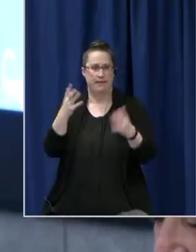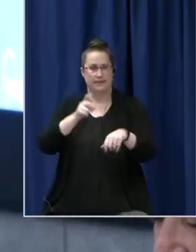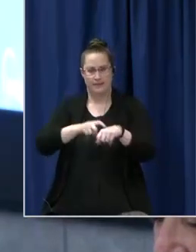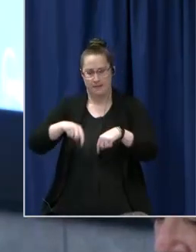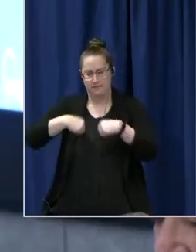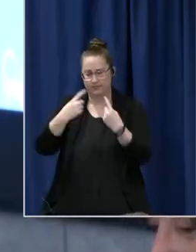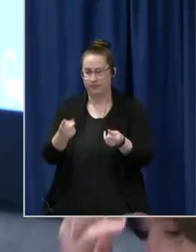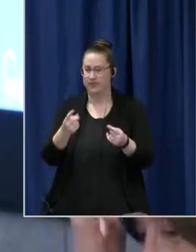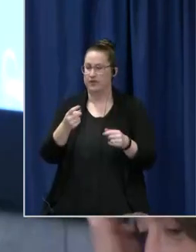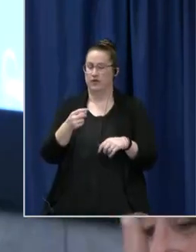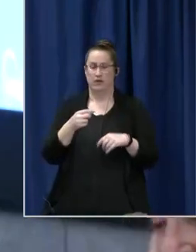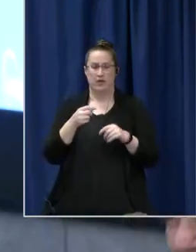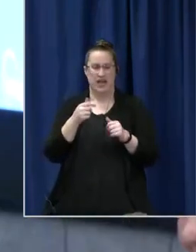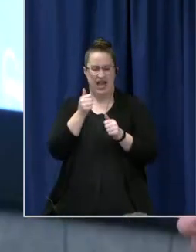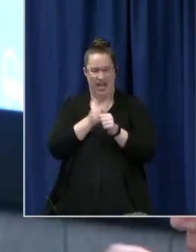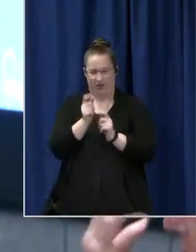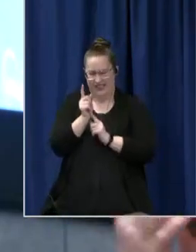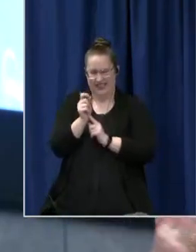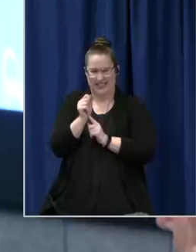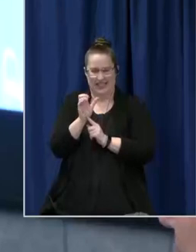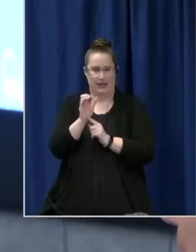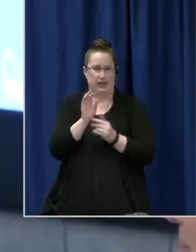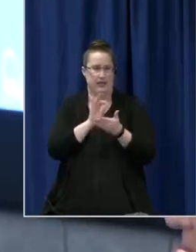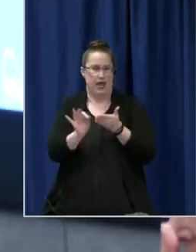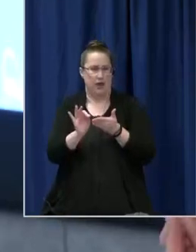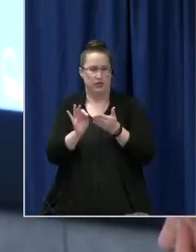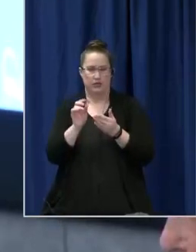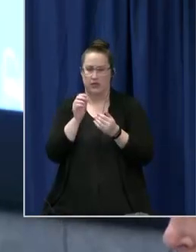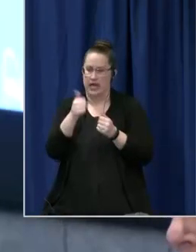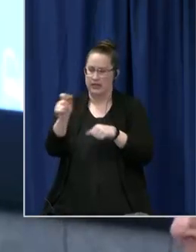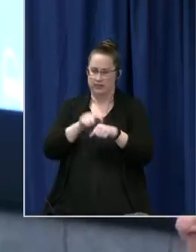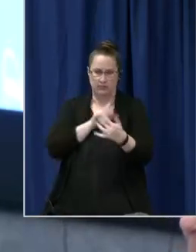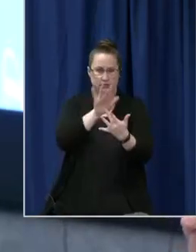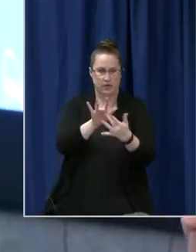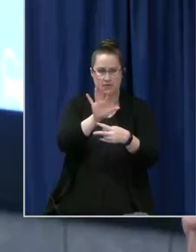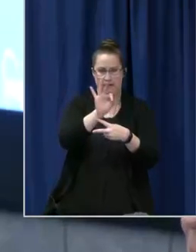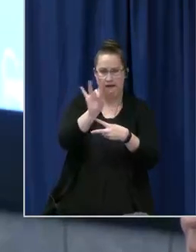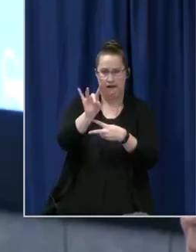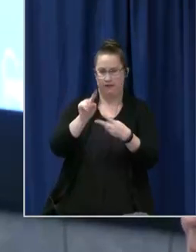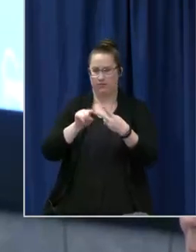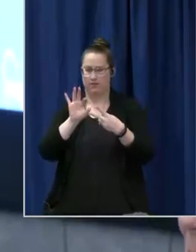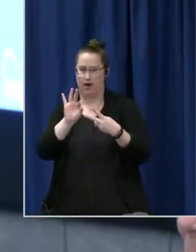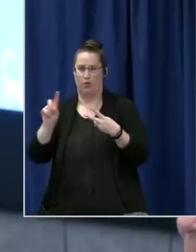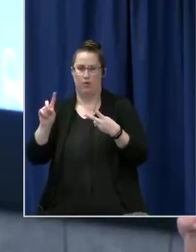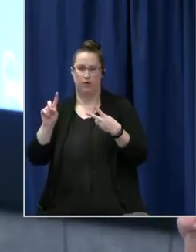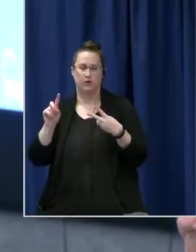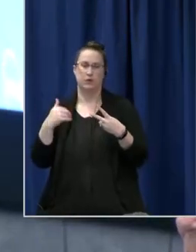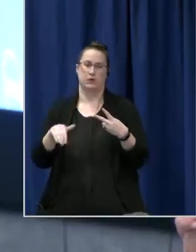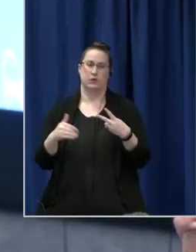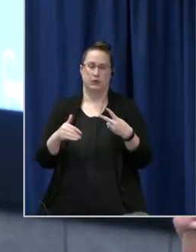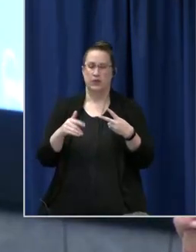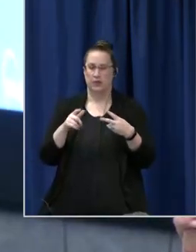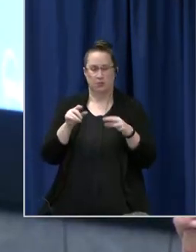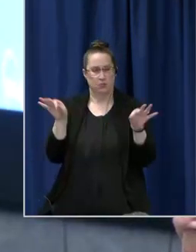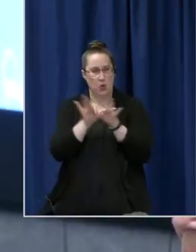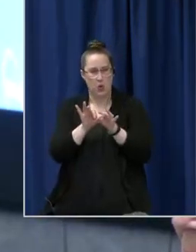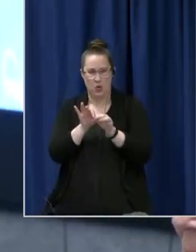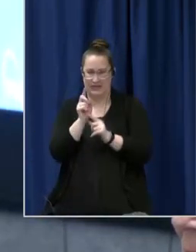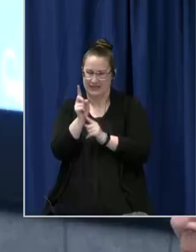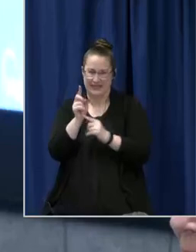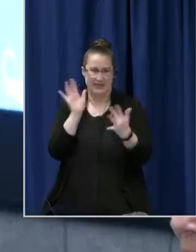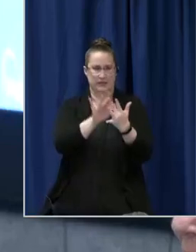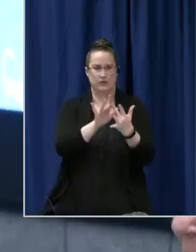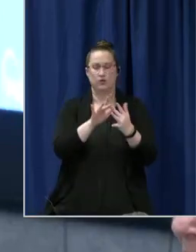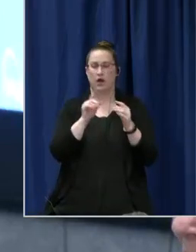every second counts when we are reaching out to 911 or 988. So I look forward to the discussion, and I hope a